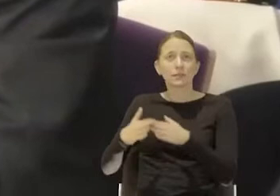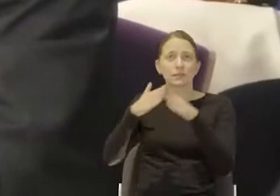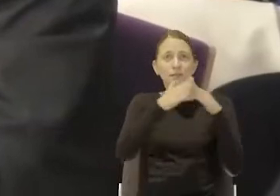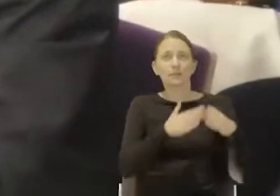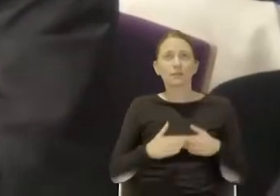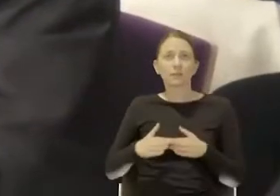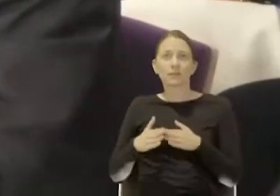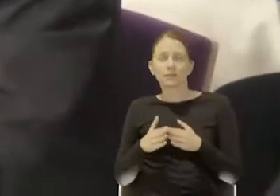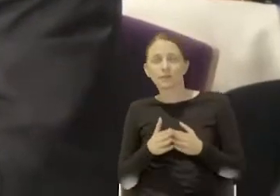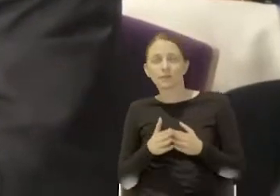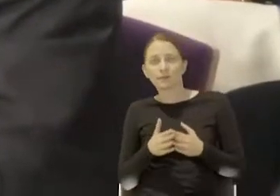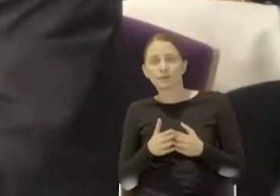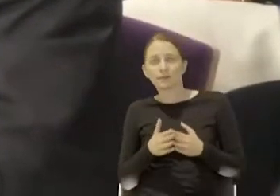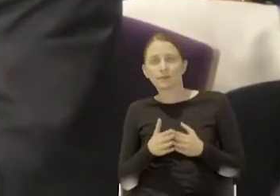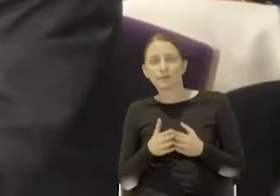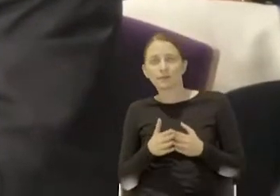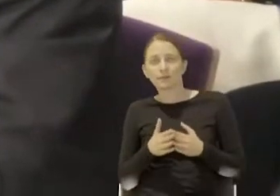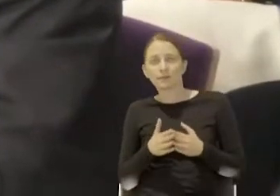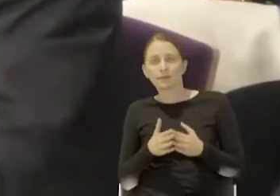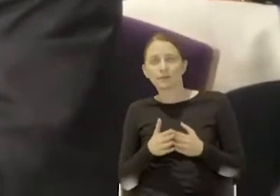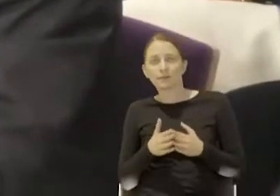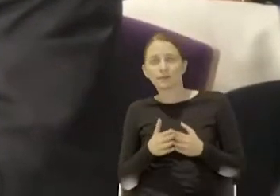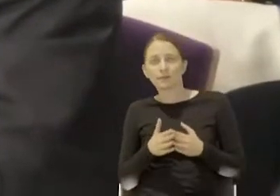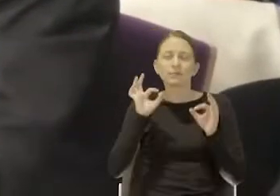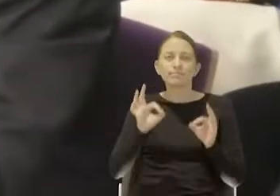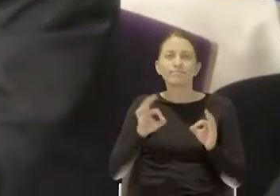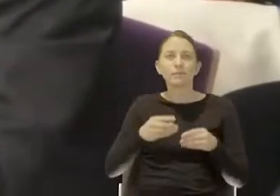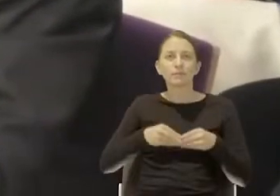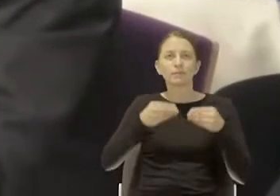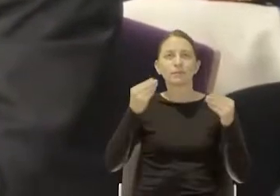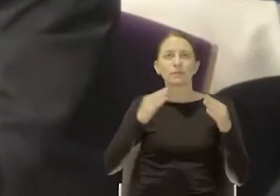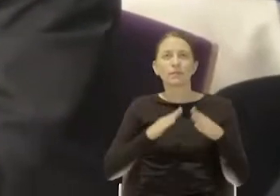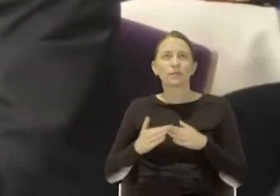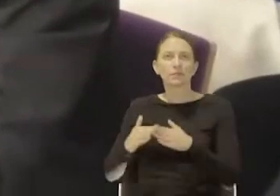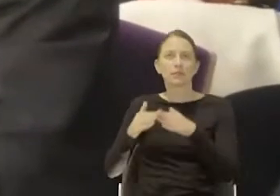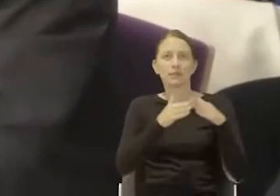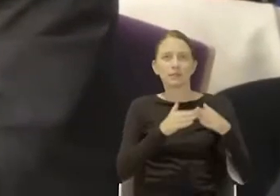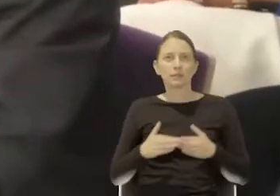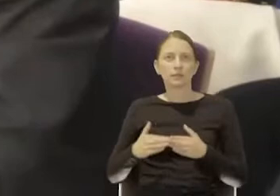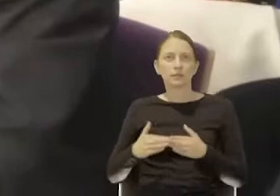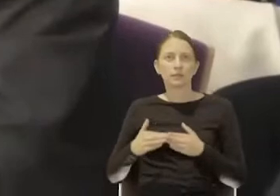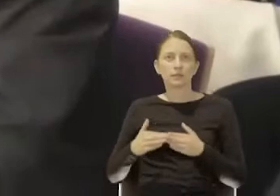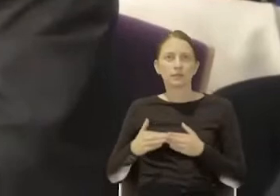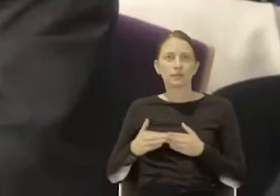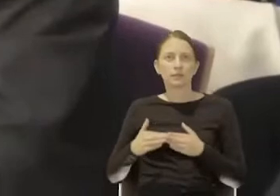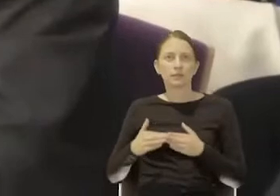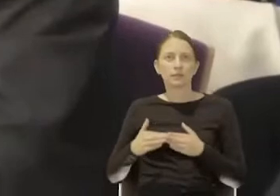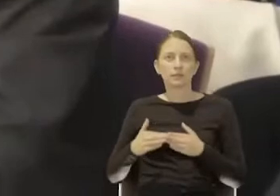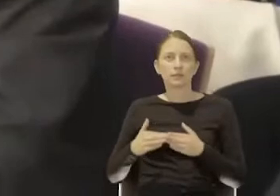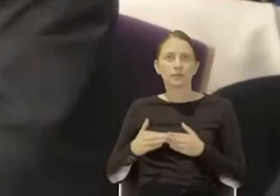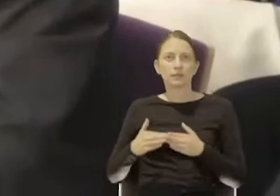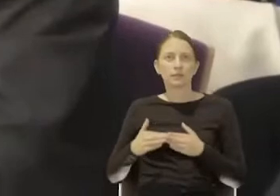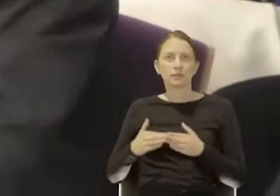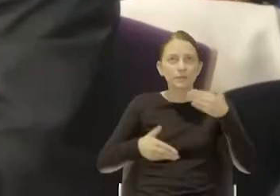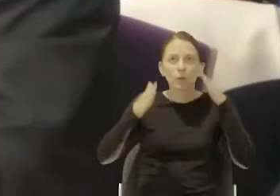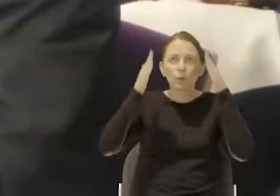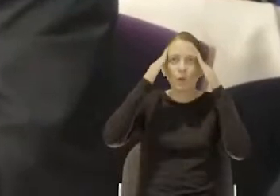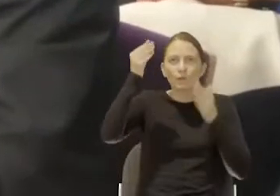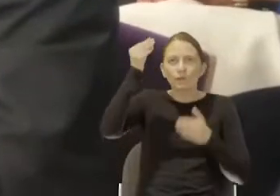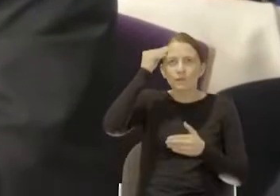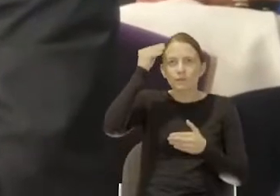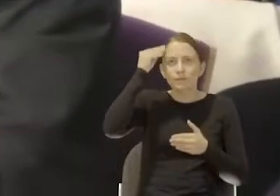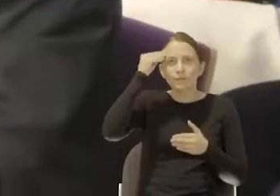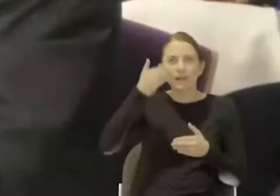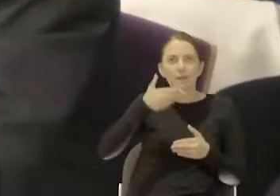enhancing the social protection, improving the transport, ecological and water management systems, providing support for low-income families and